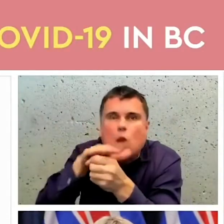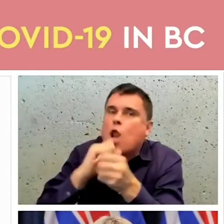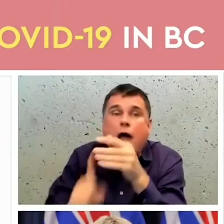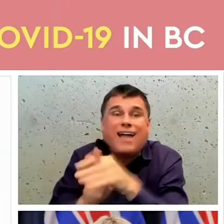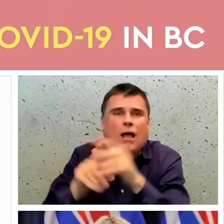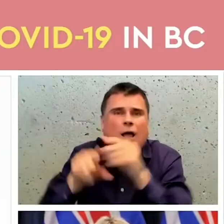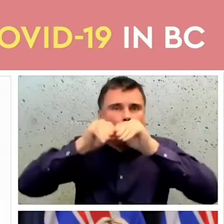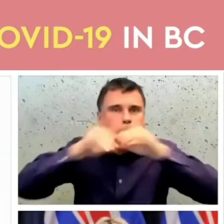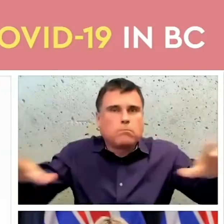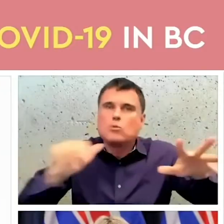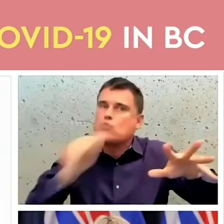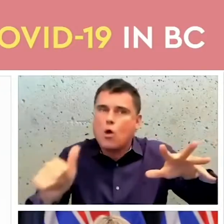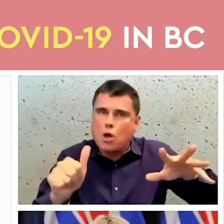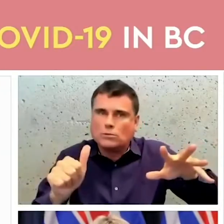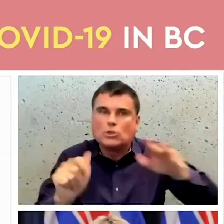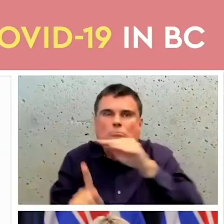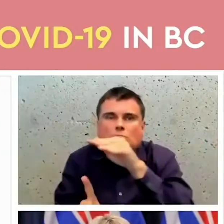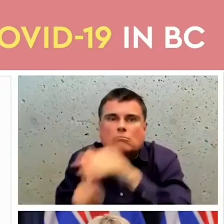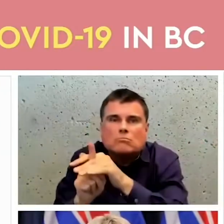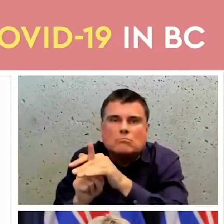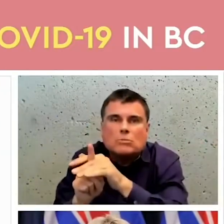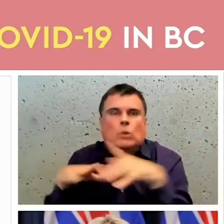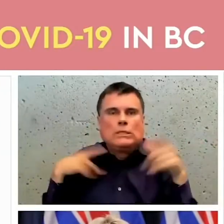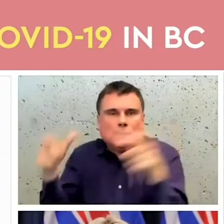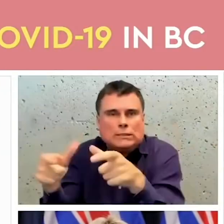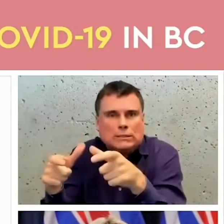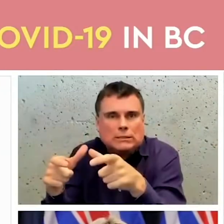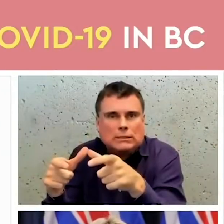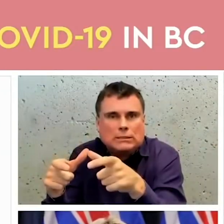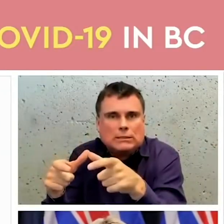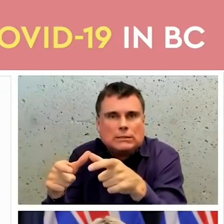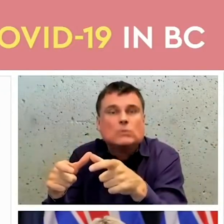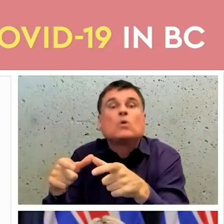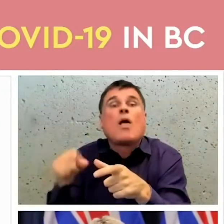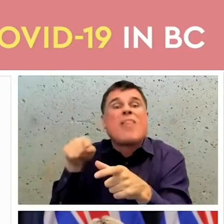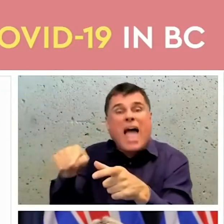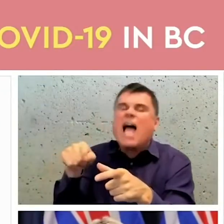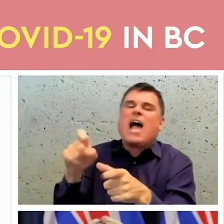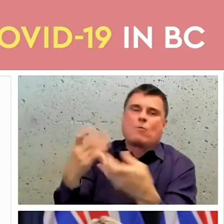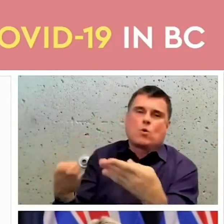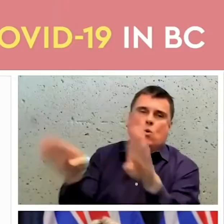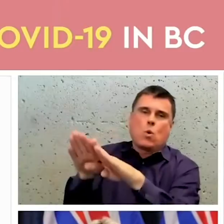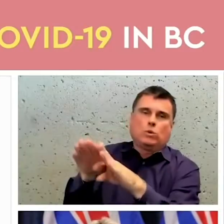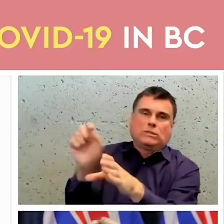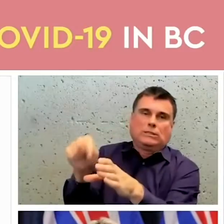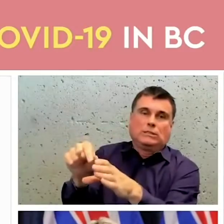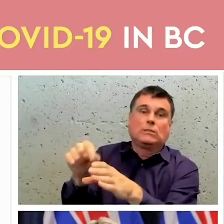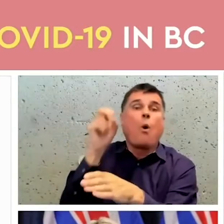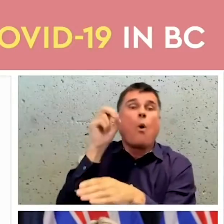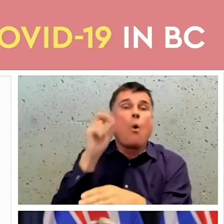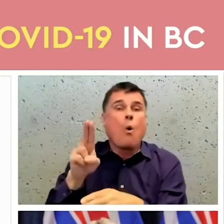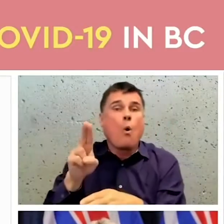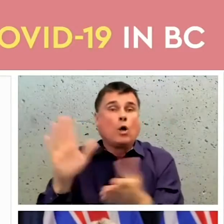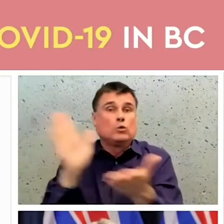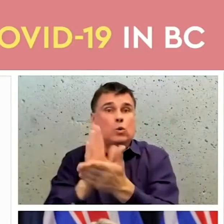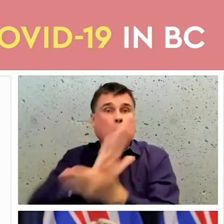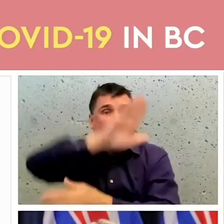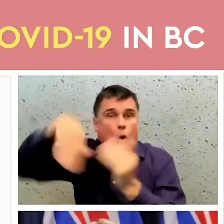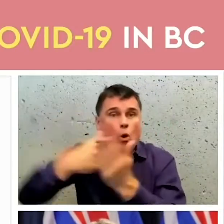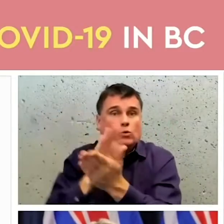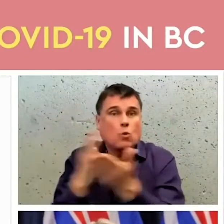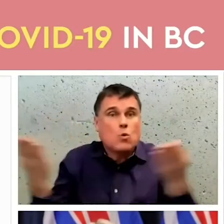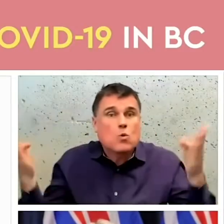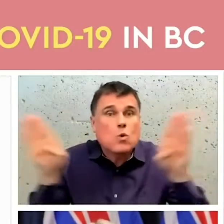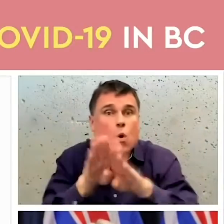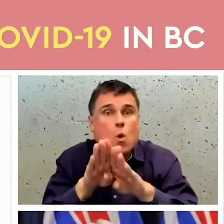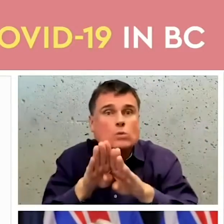including going to remote learning, either for the classroom or the entire school. And the size of the 4 outbreaks that have been reported